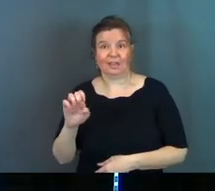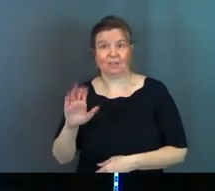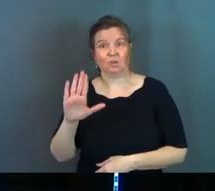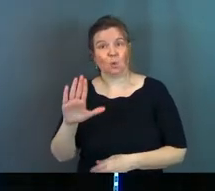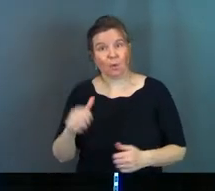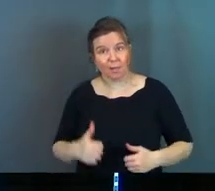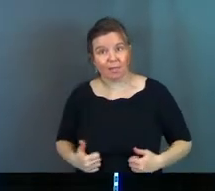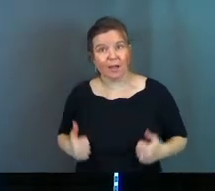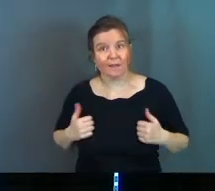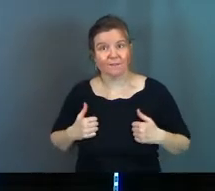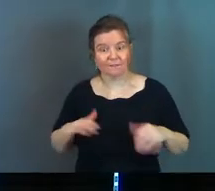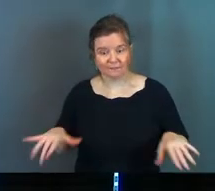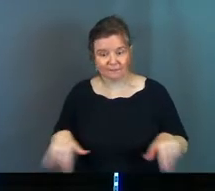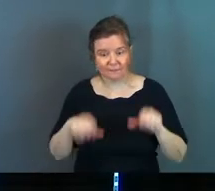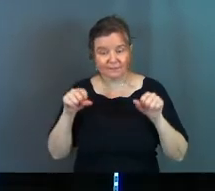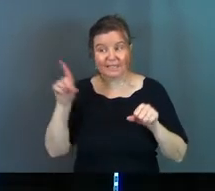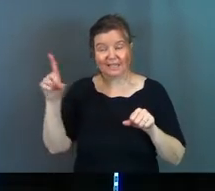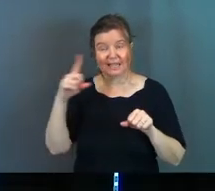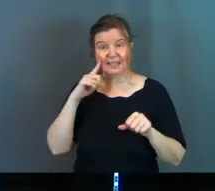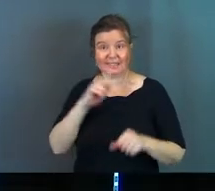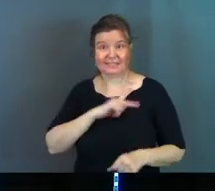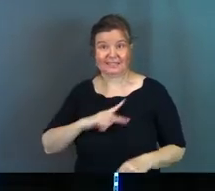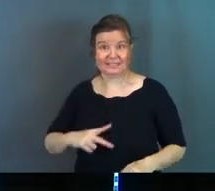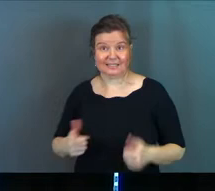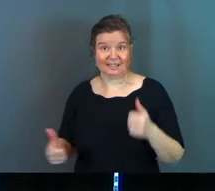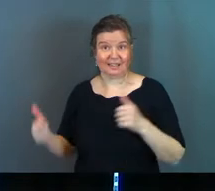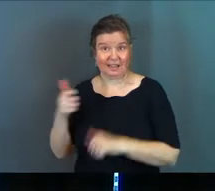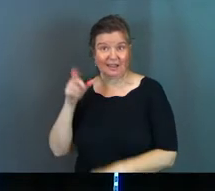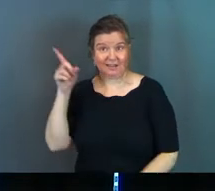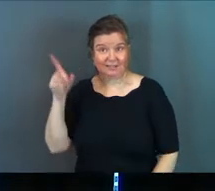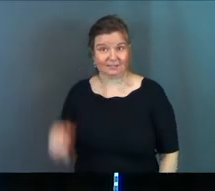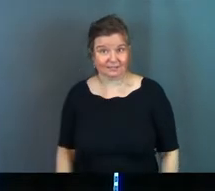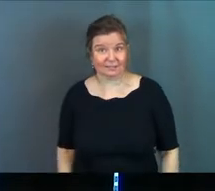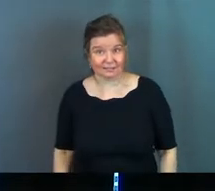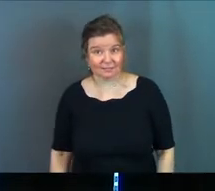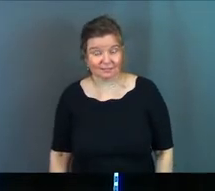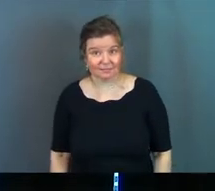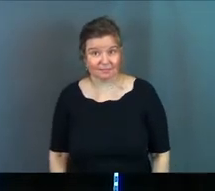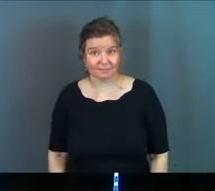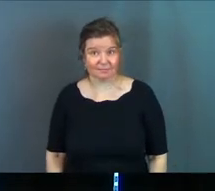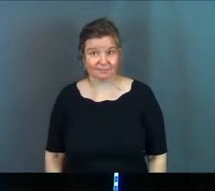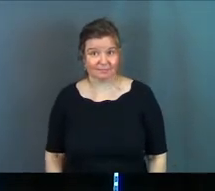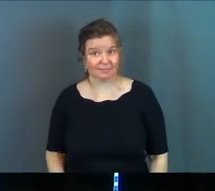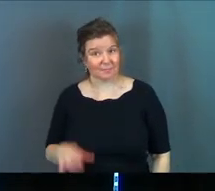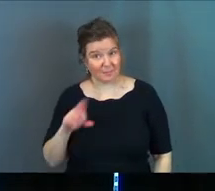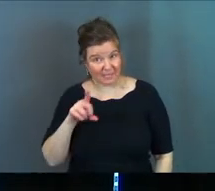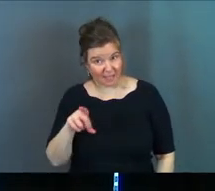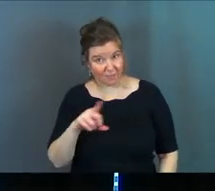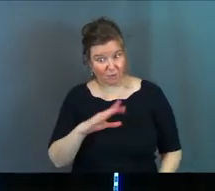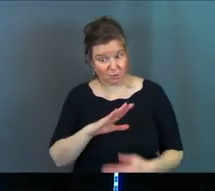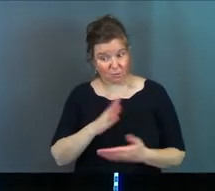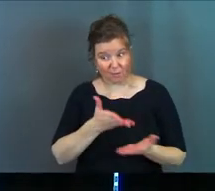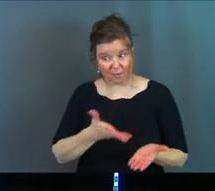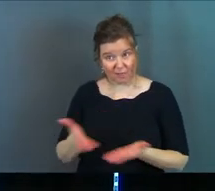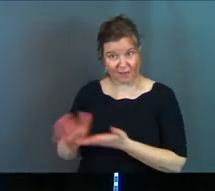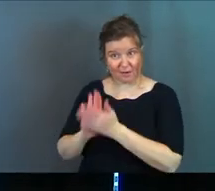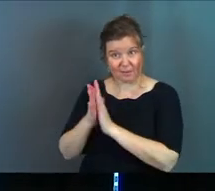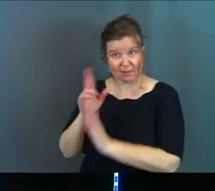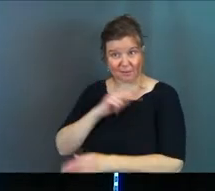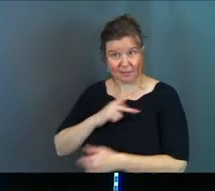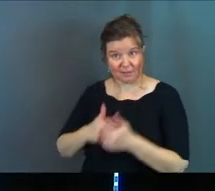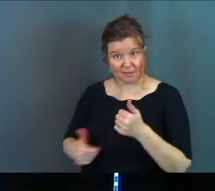life because he thinks he's king there. Is he? He thinks